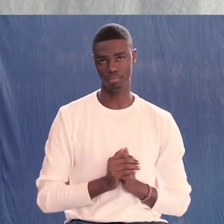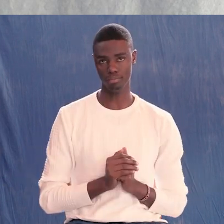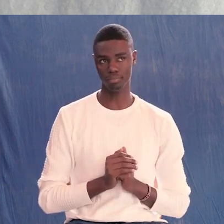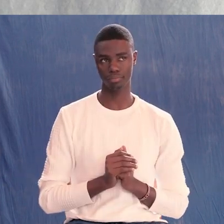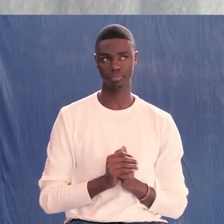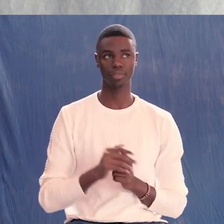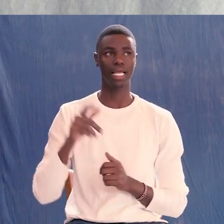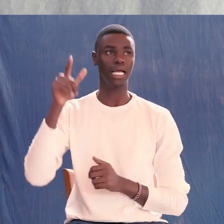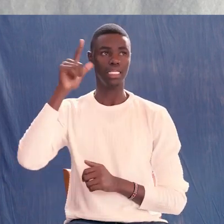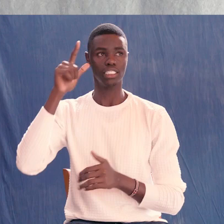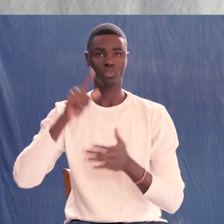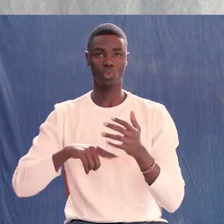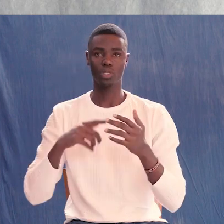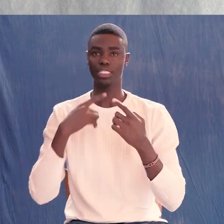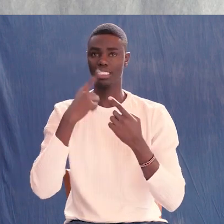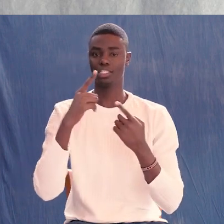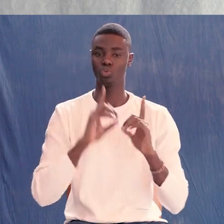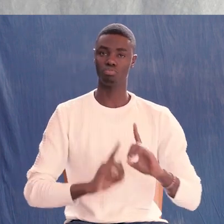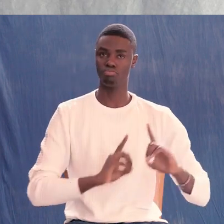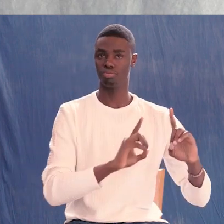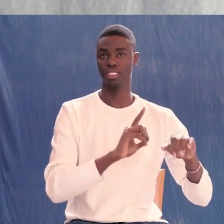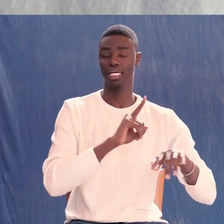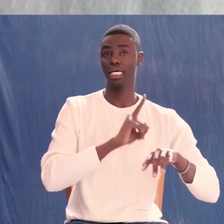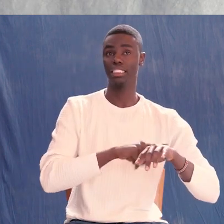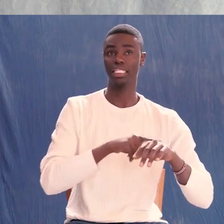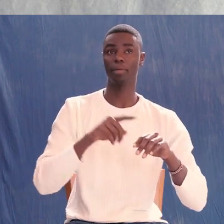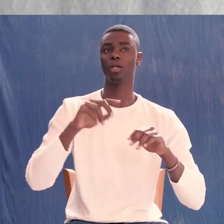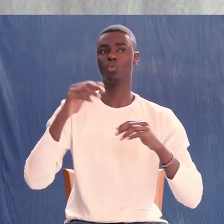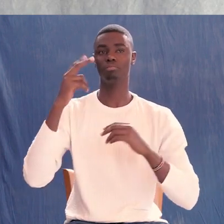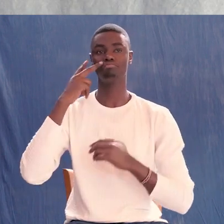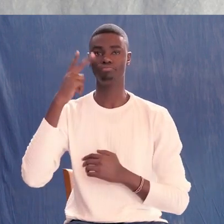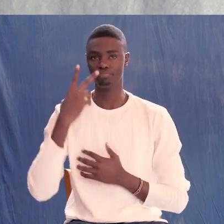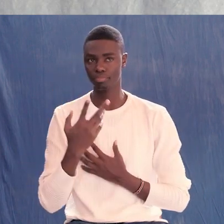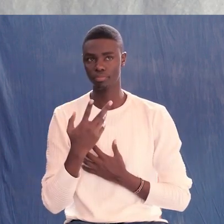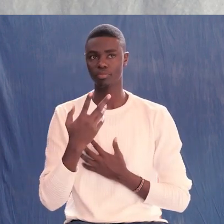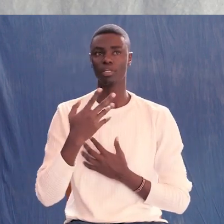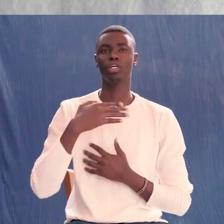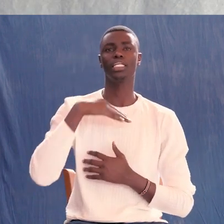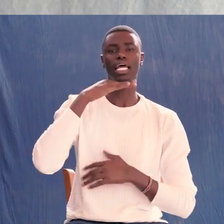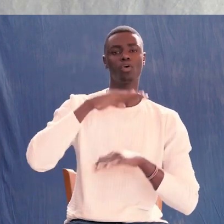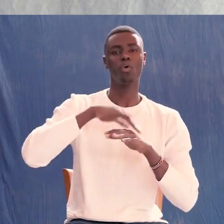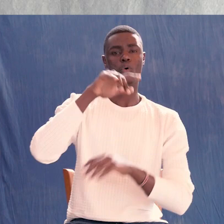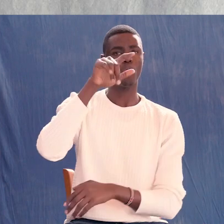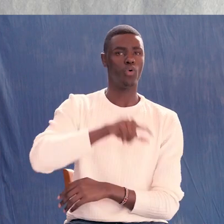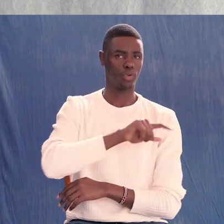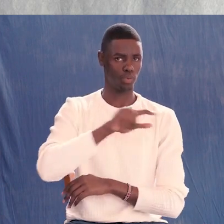Listen to what he said to his disciples when he was looking forward to dying on the cross,